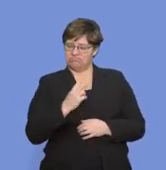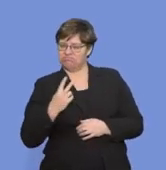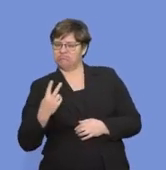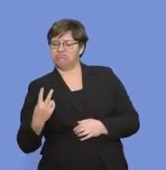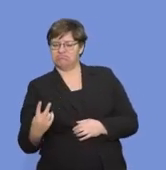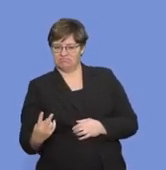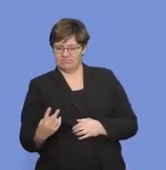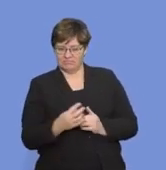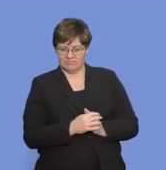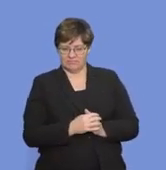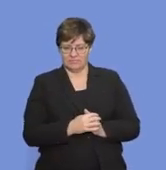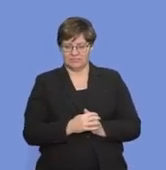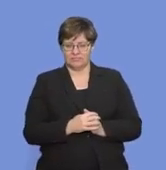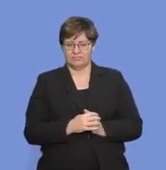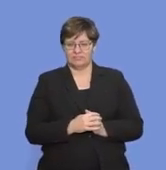evolutionary